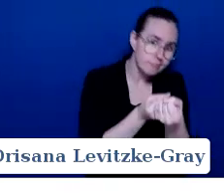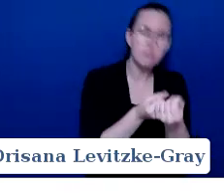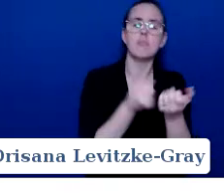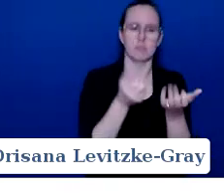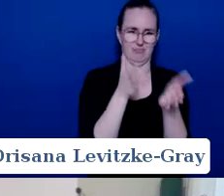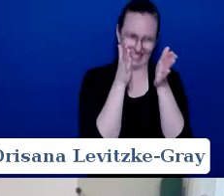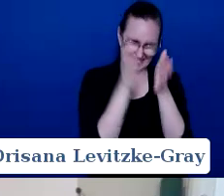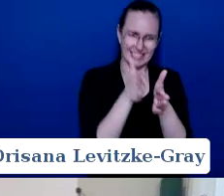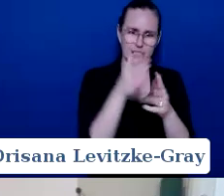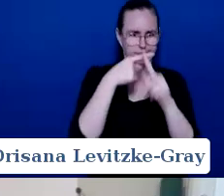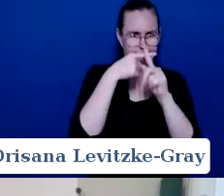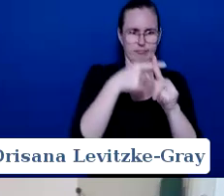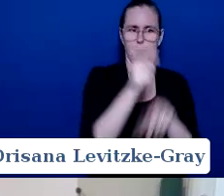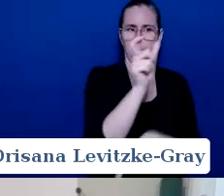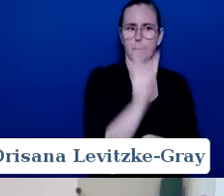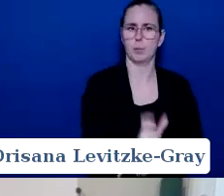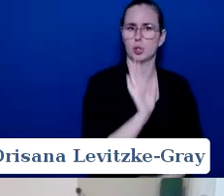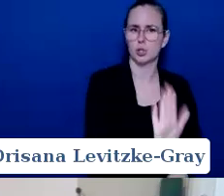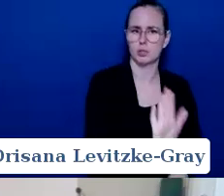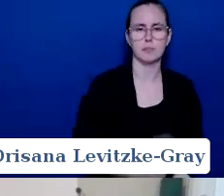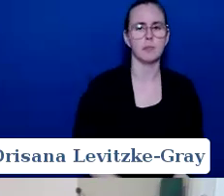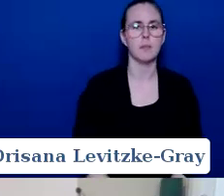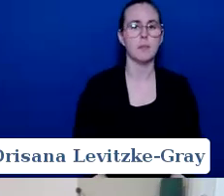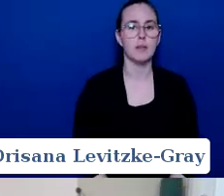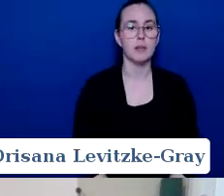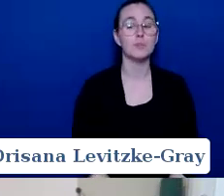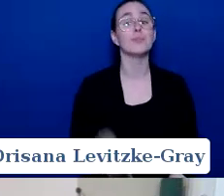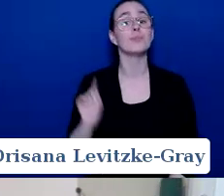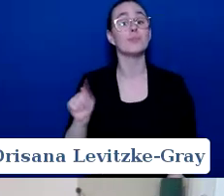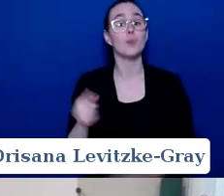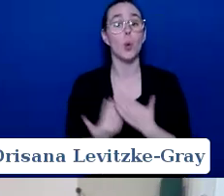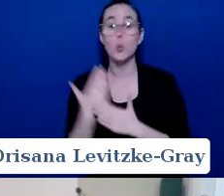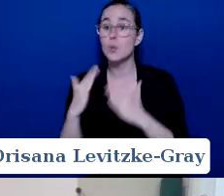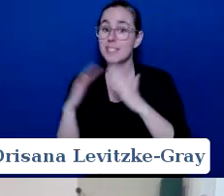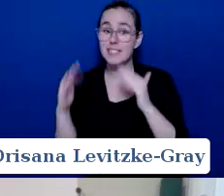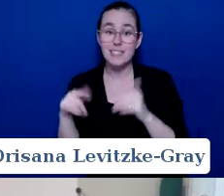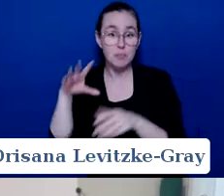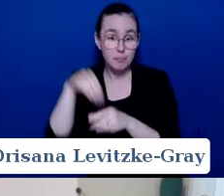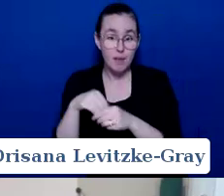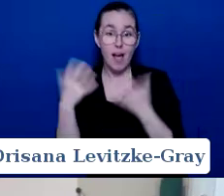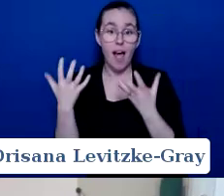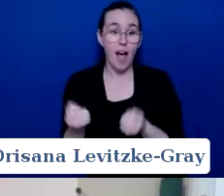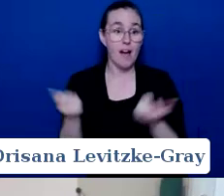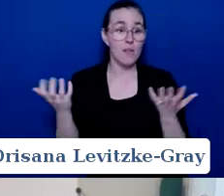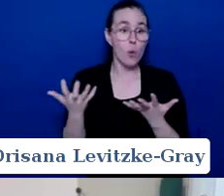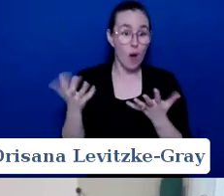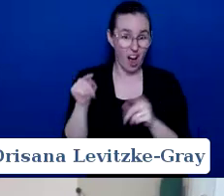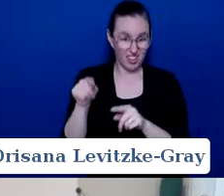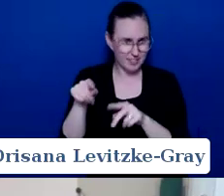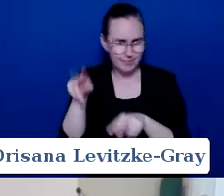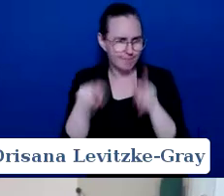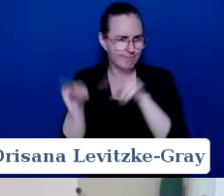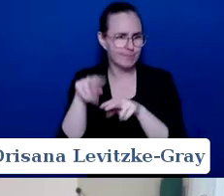services provided. Now on your screen, you can see one of the centers that is equipped with both medical and